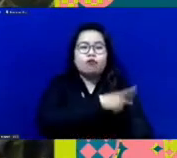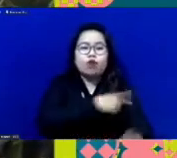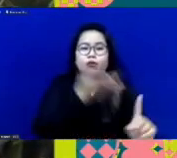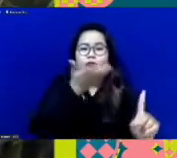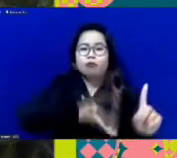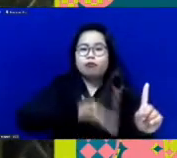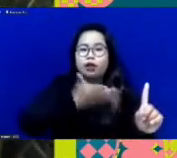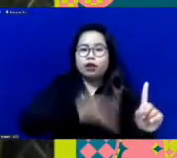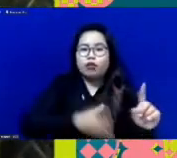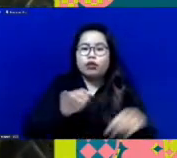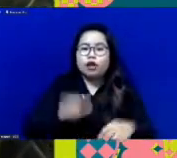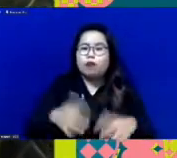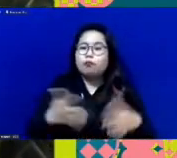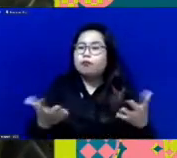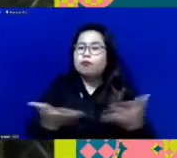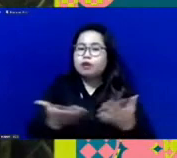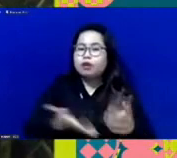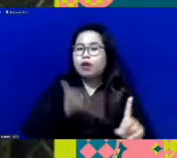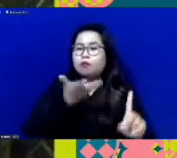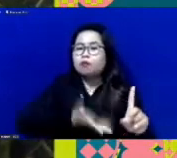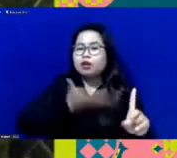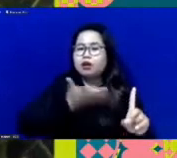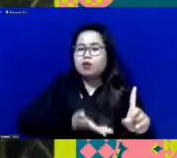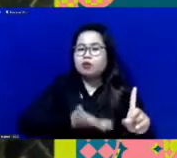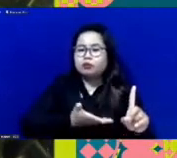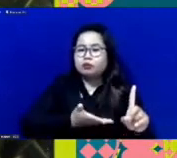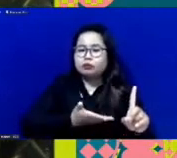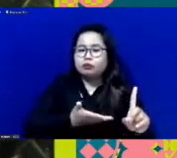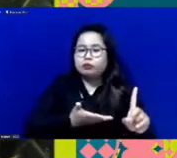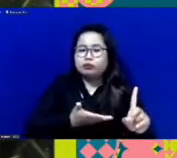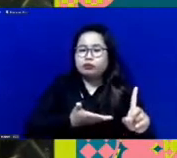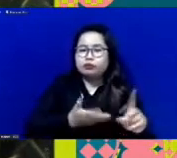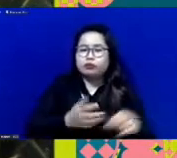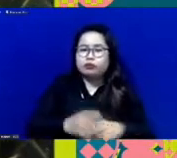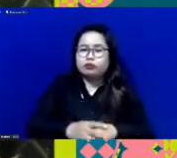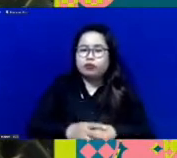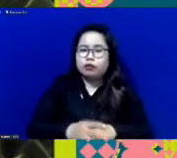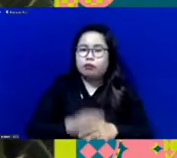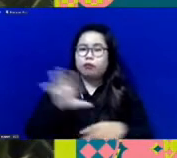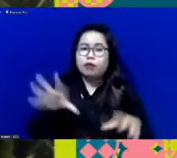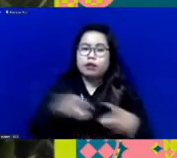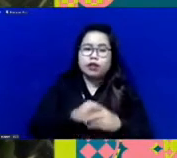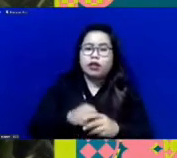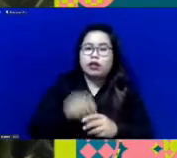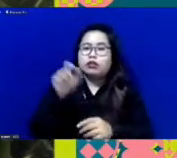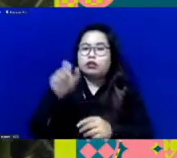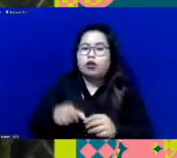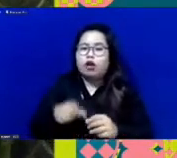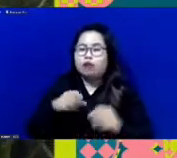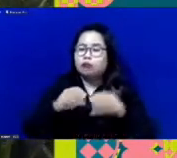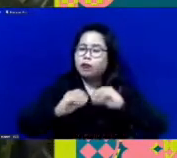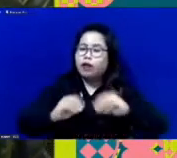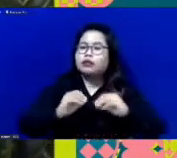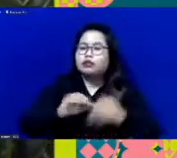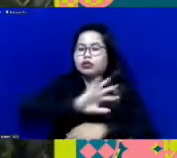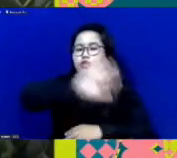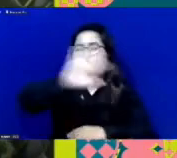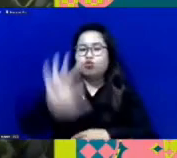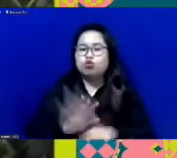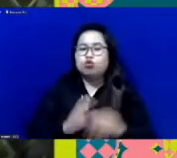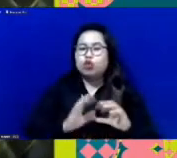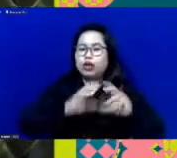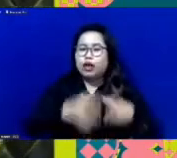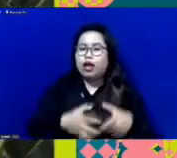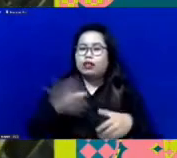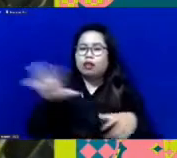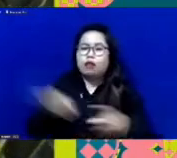you, how she has enrolled literally practitioners from around the world, including us, to volunteer our time. In addition